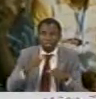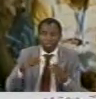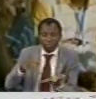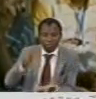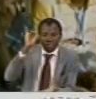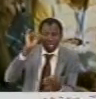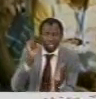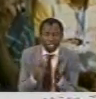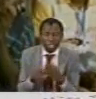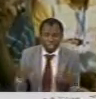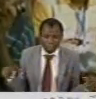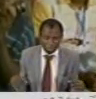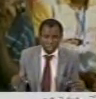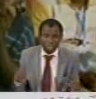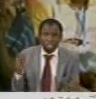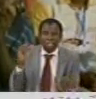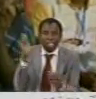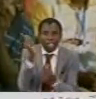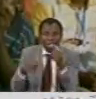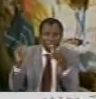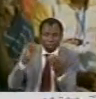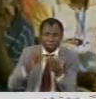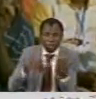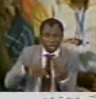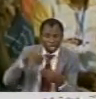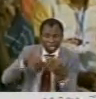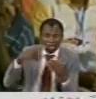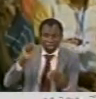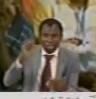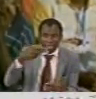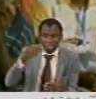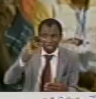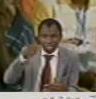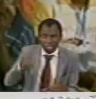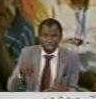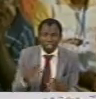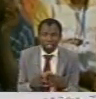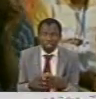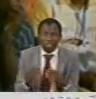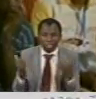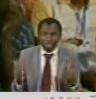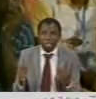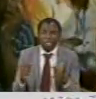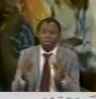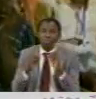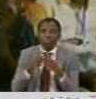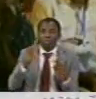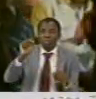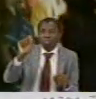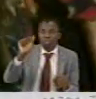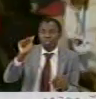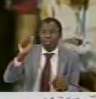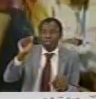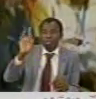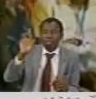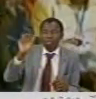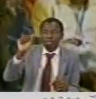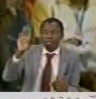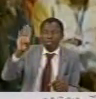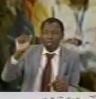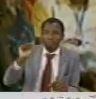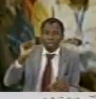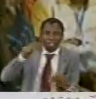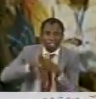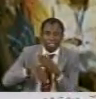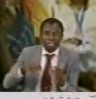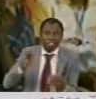Indeed, what God is doing. Great things. We'll take you now to Taraba for another great thing that God has